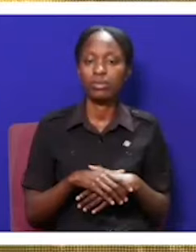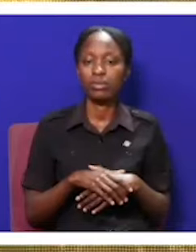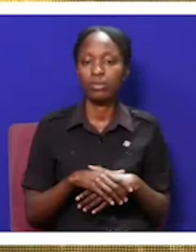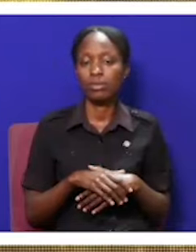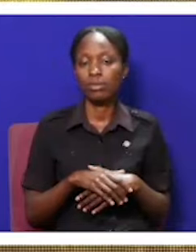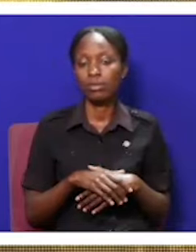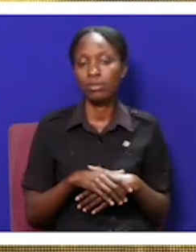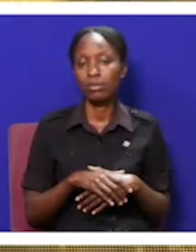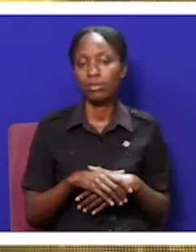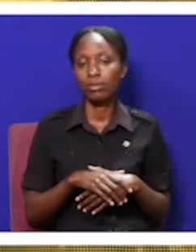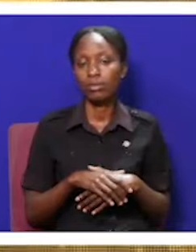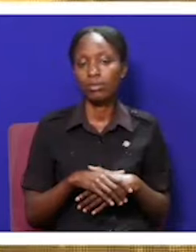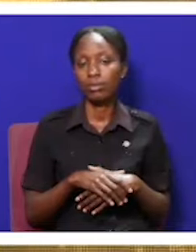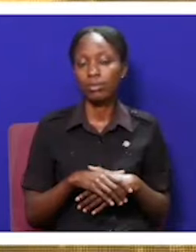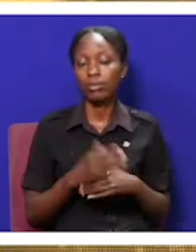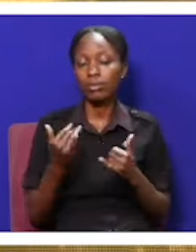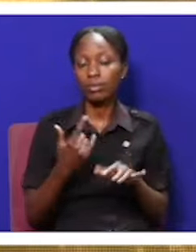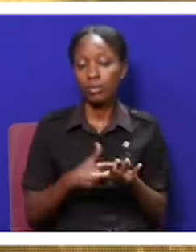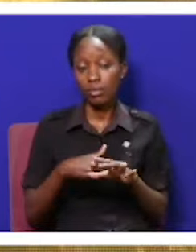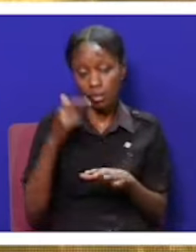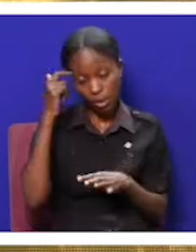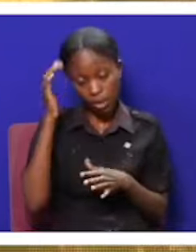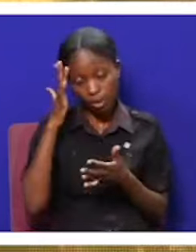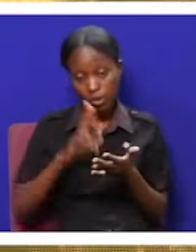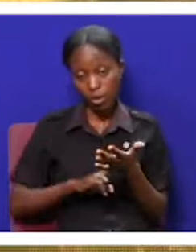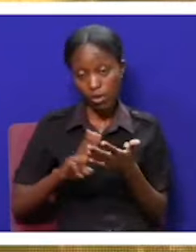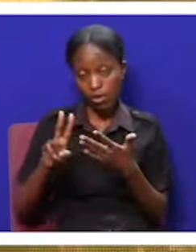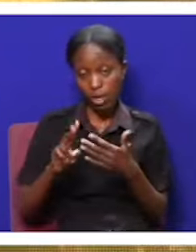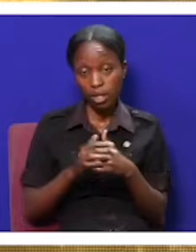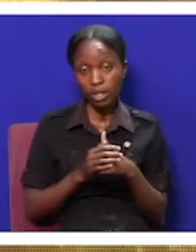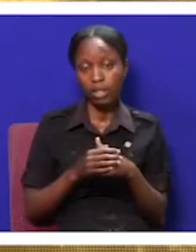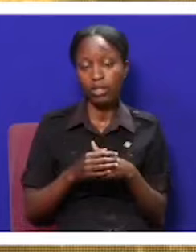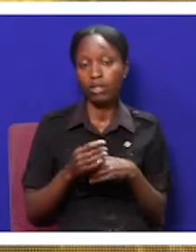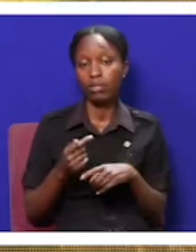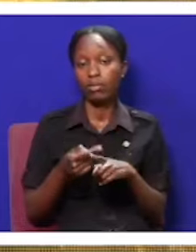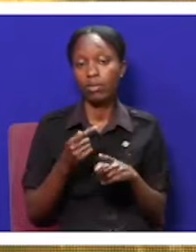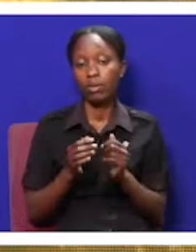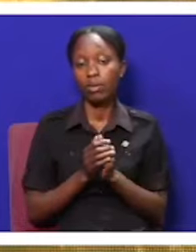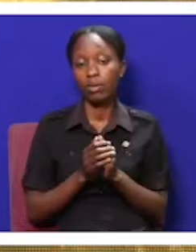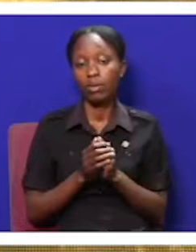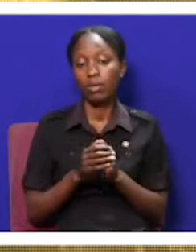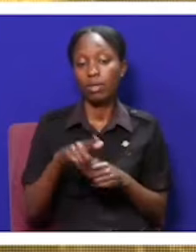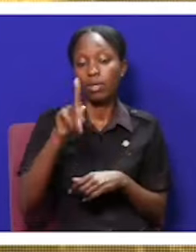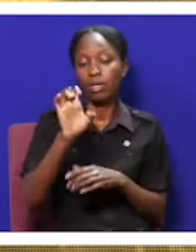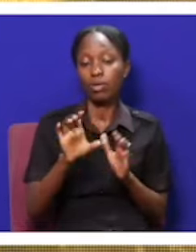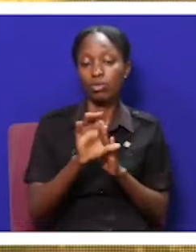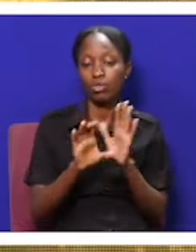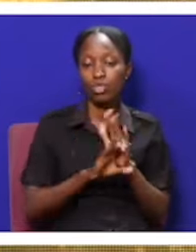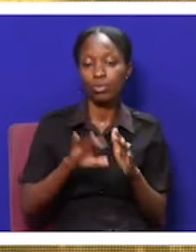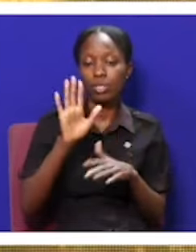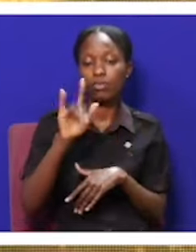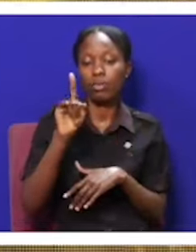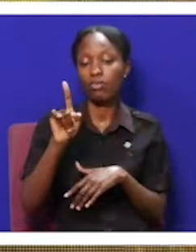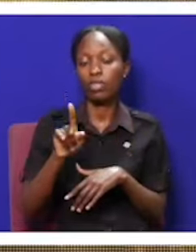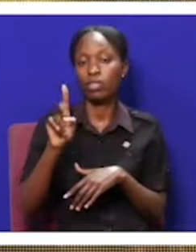So that brings us to our memory verse today. Our memory verse is from the book of Luke chapter 5, from verse